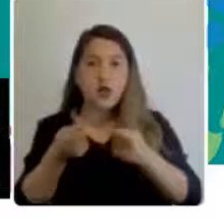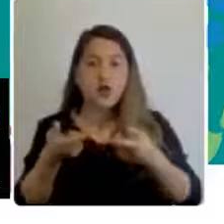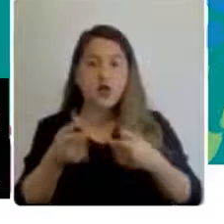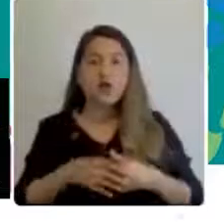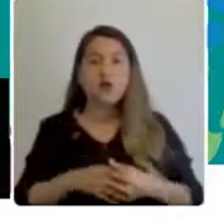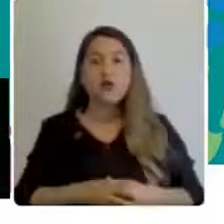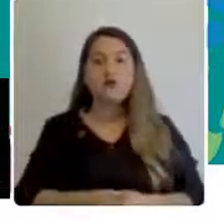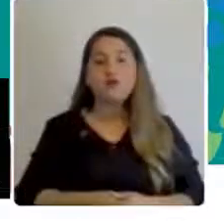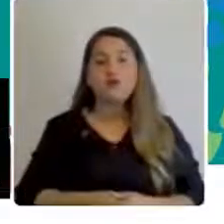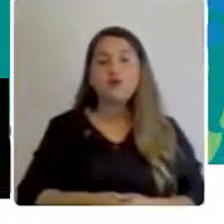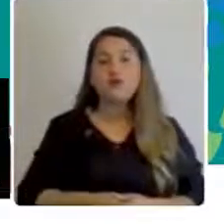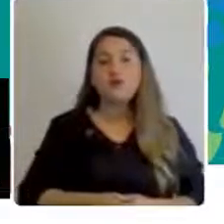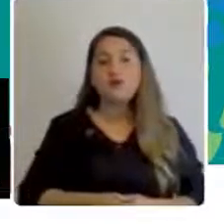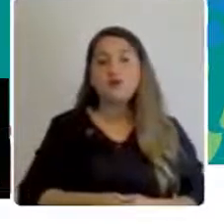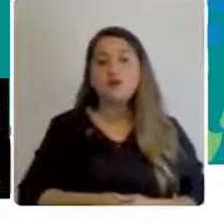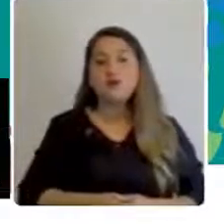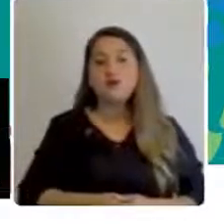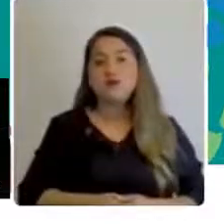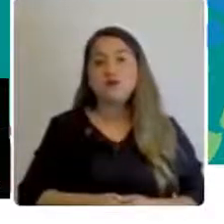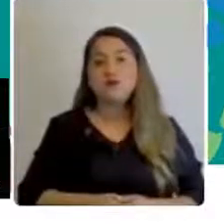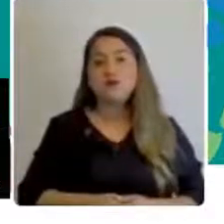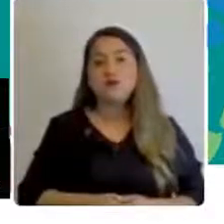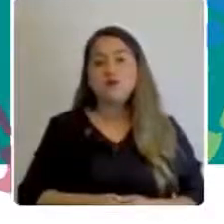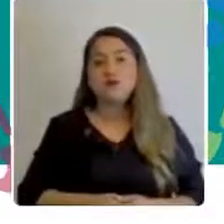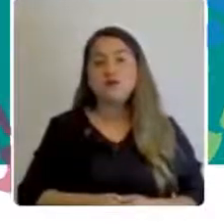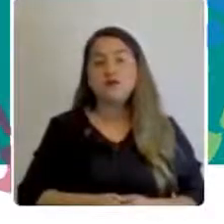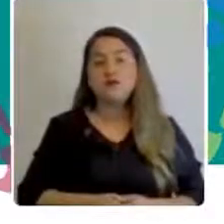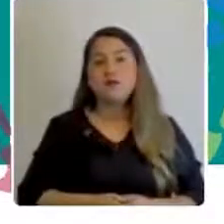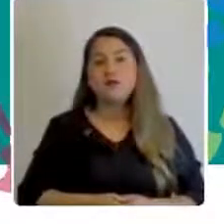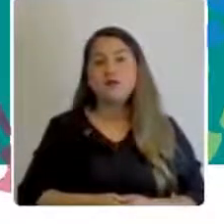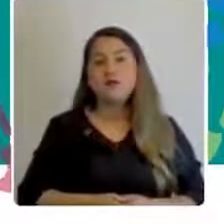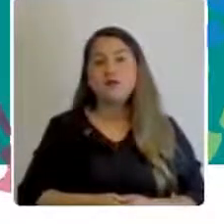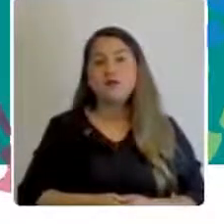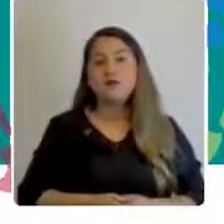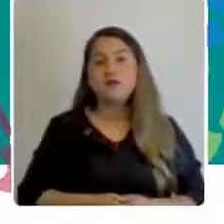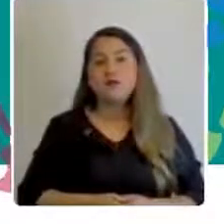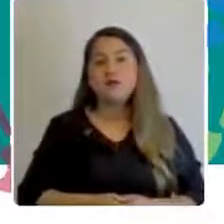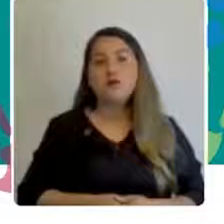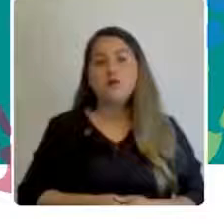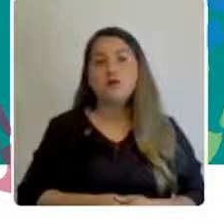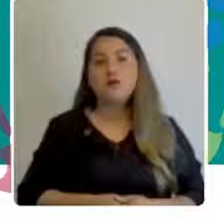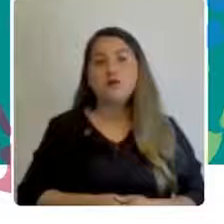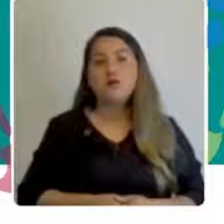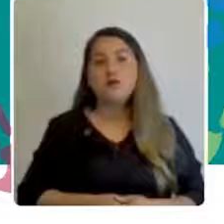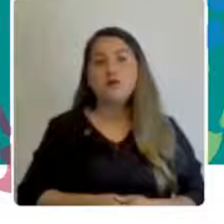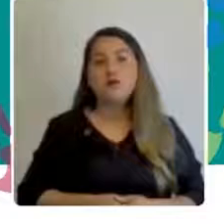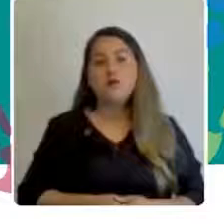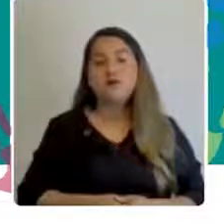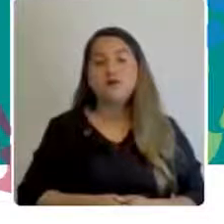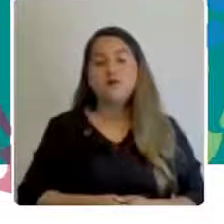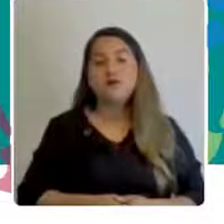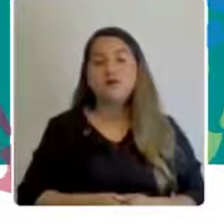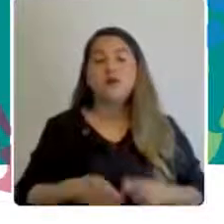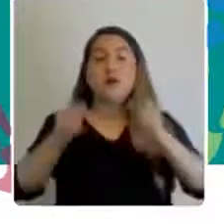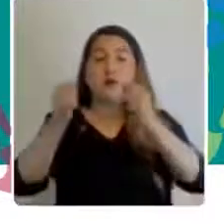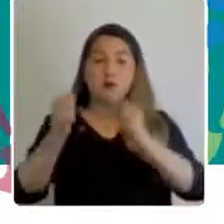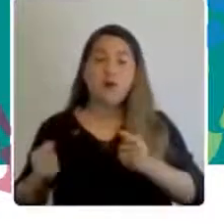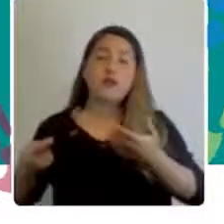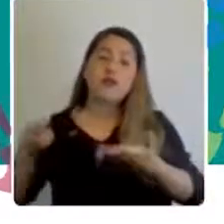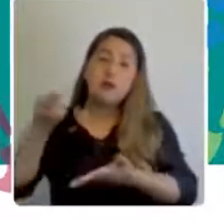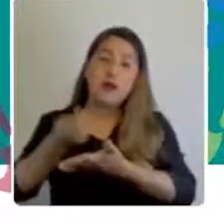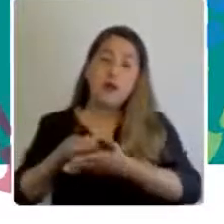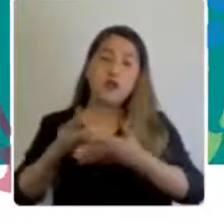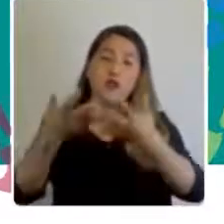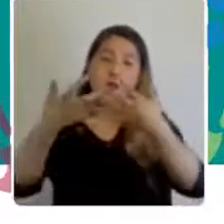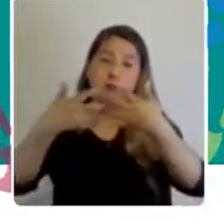by the national health system or by the industry. But there is not a direct negotiation between the